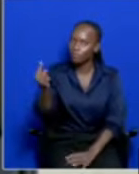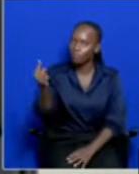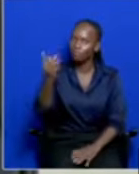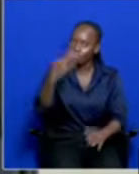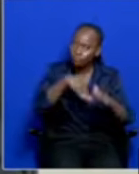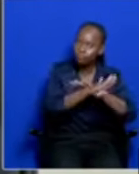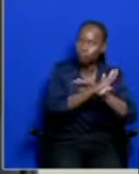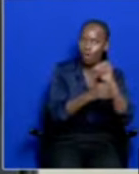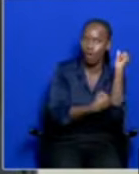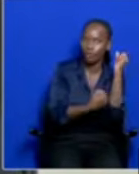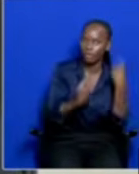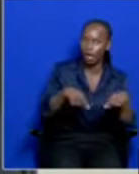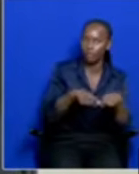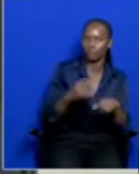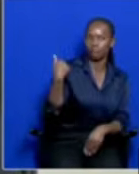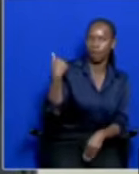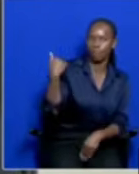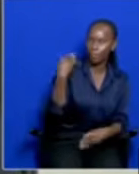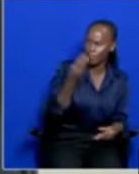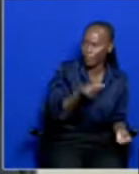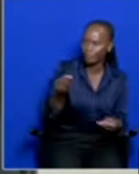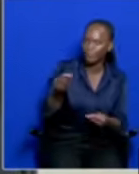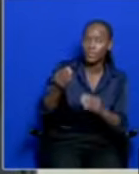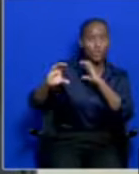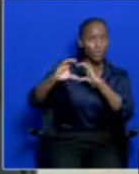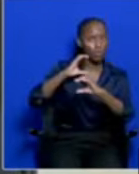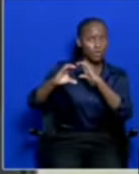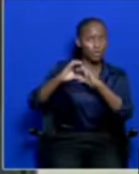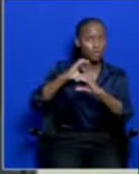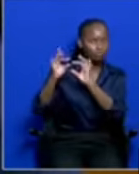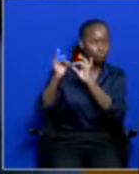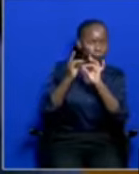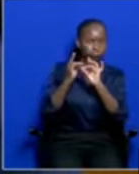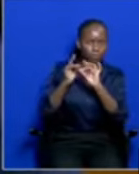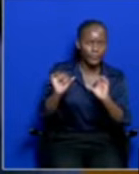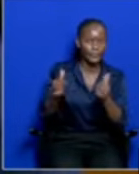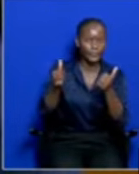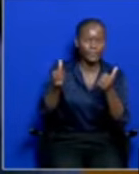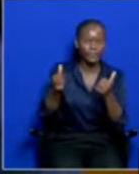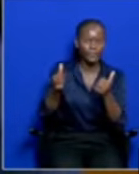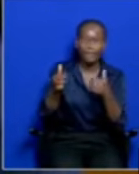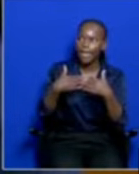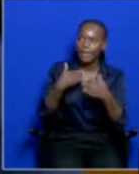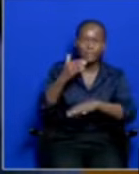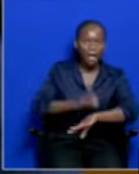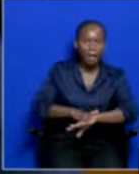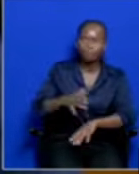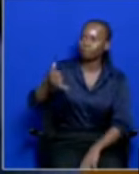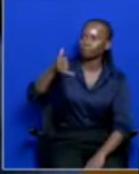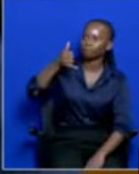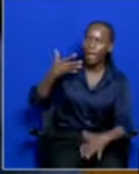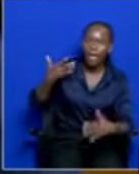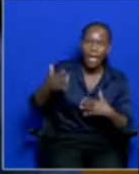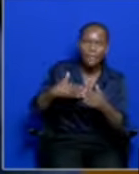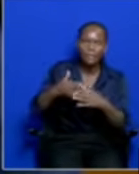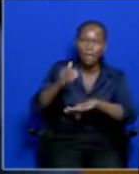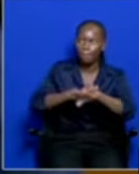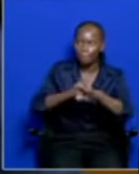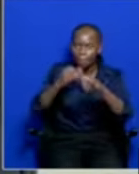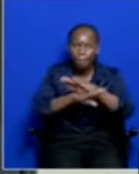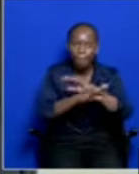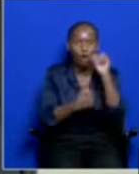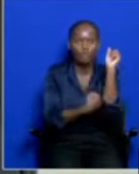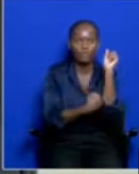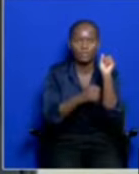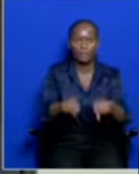So our communication line is open to them at any given time. Just so that we are